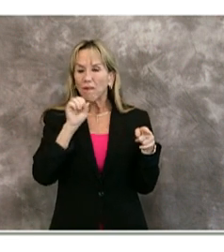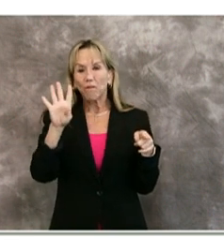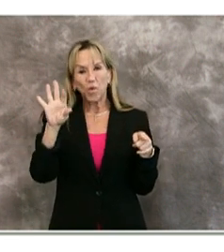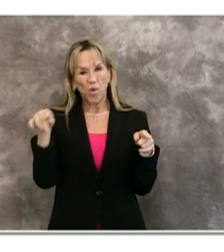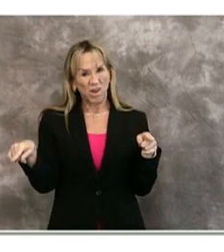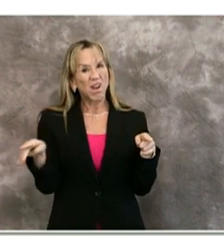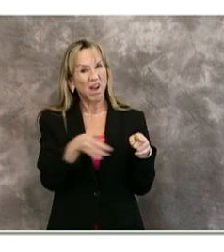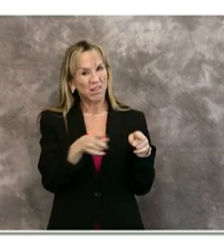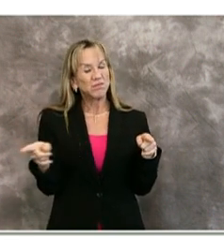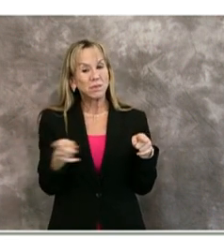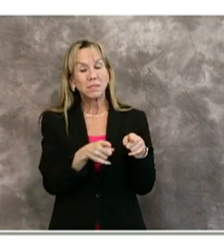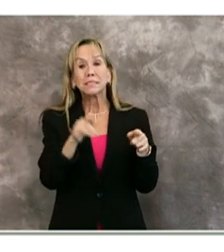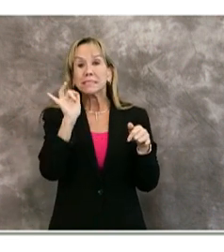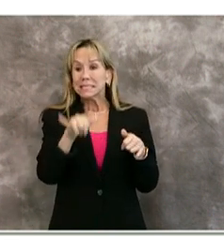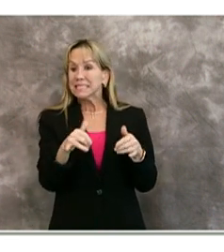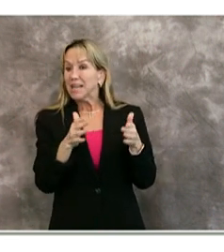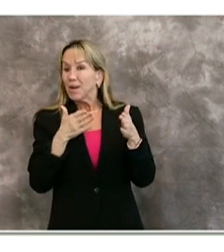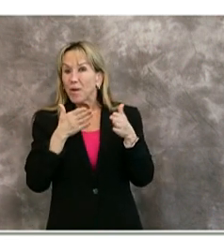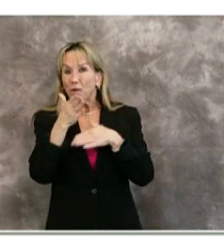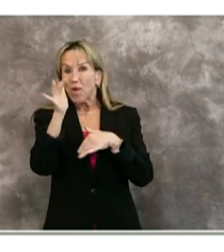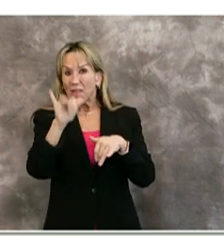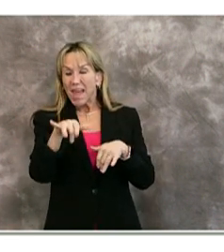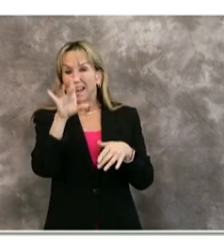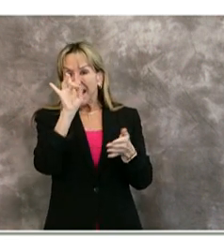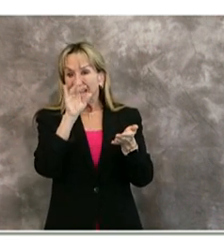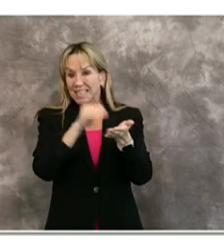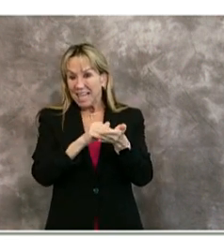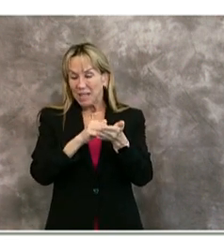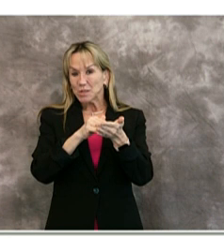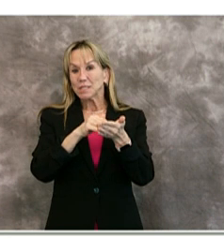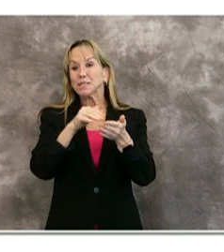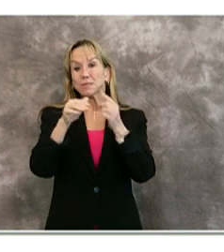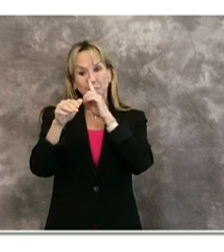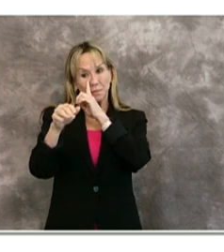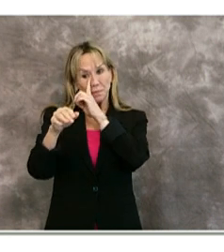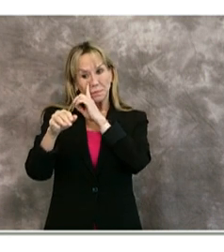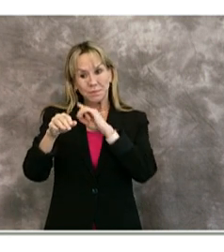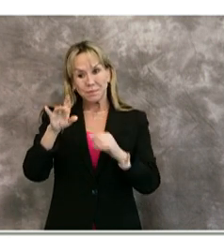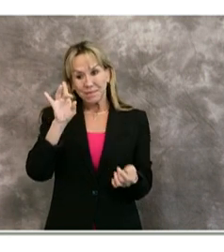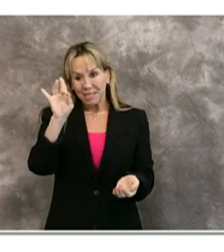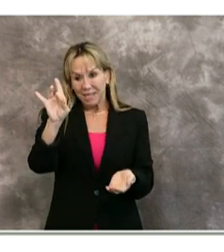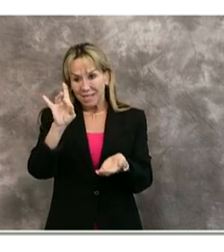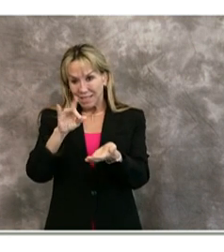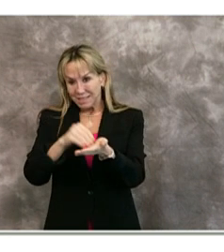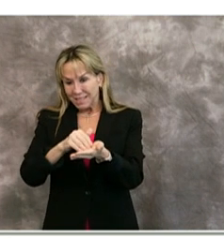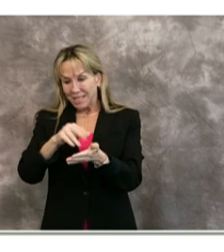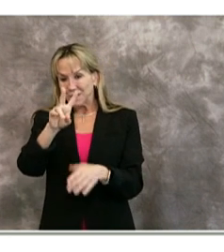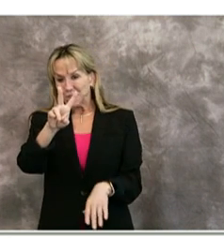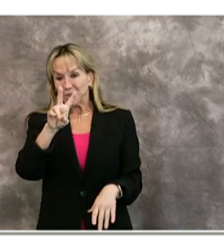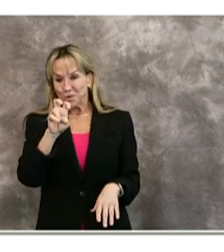the 9,854 cases, race and ethnicity data is available for 8,201,